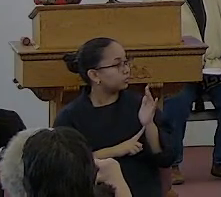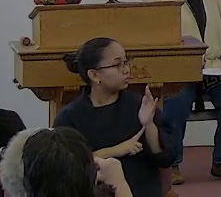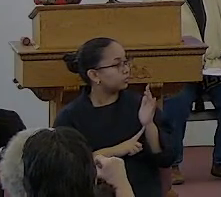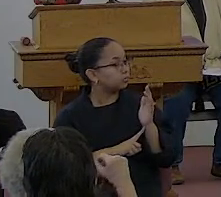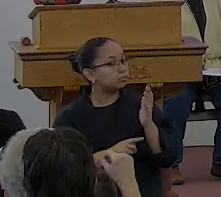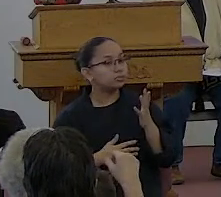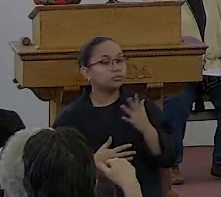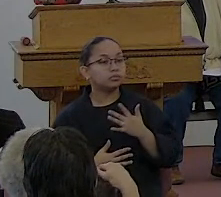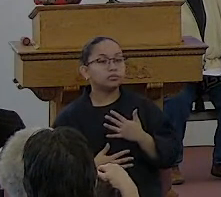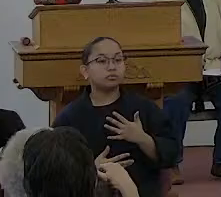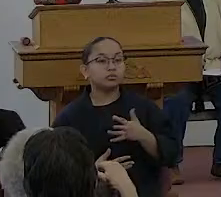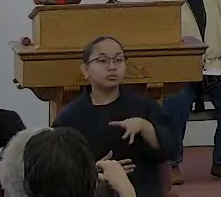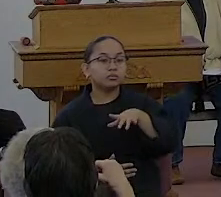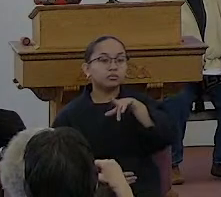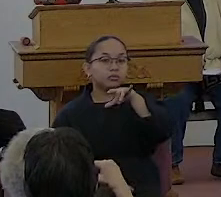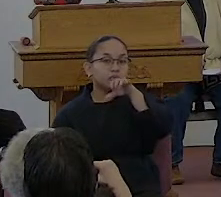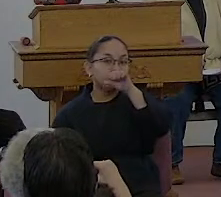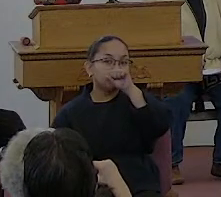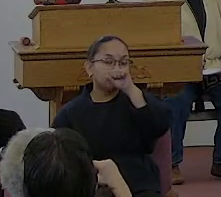Breathe in.